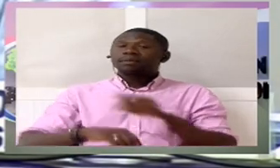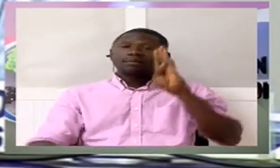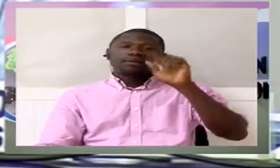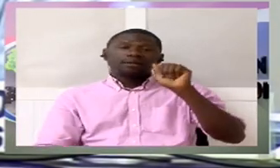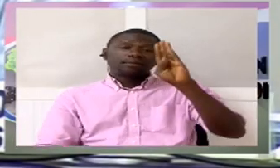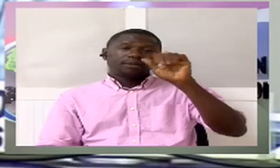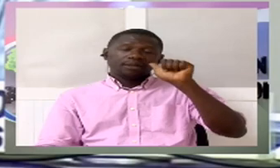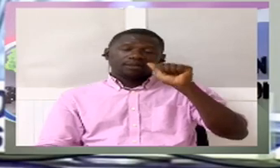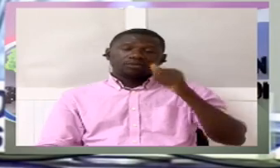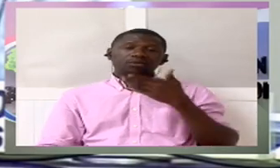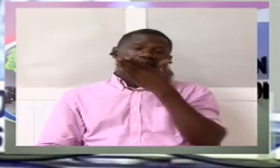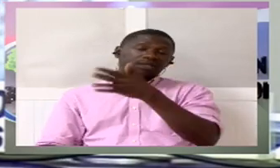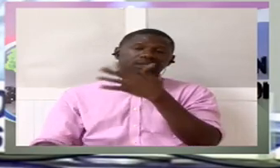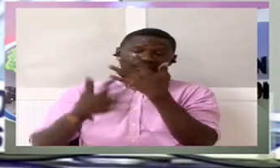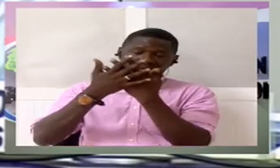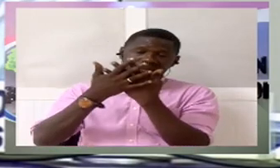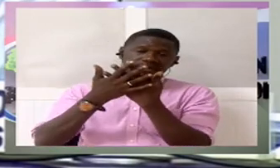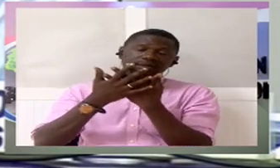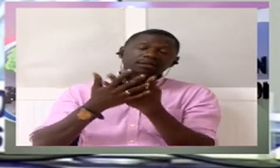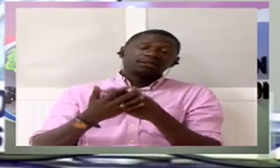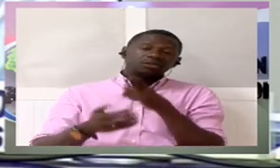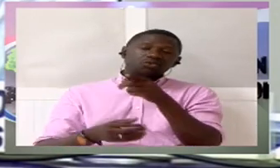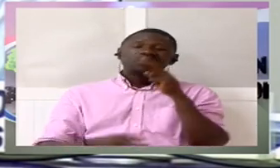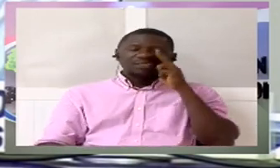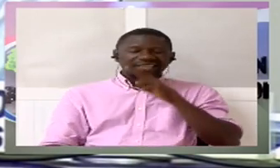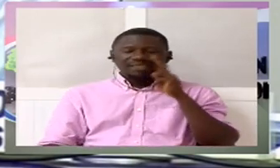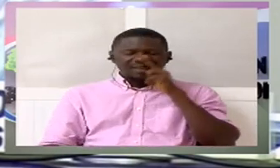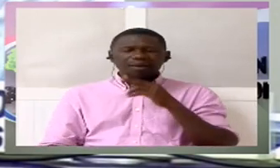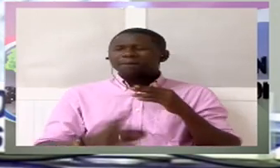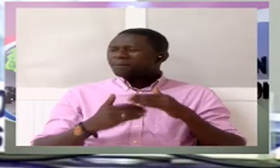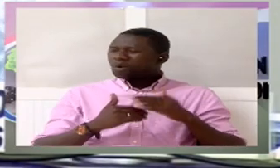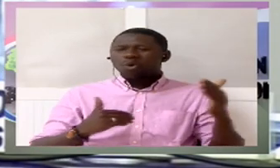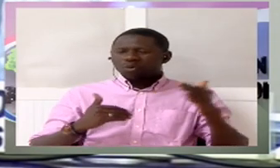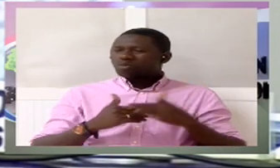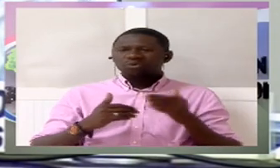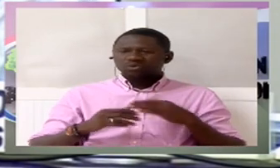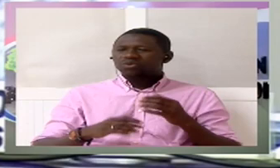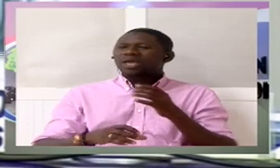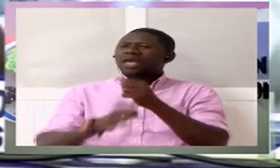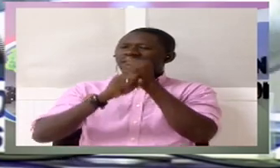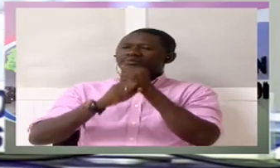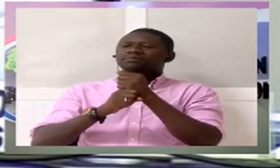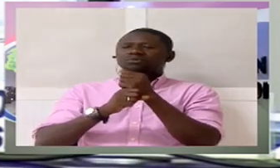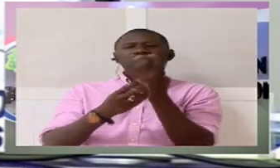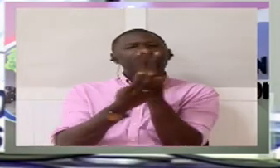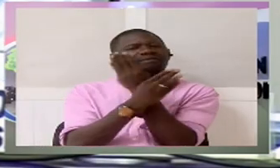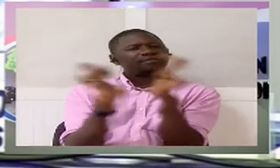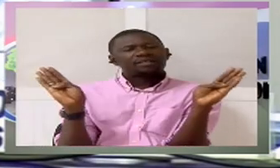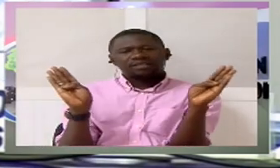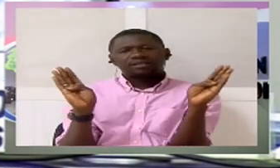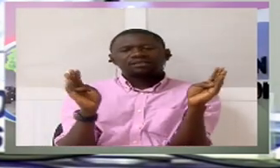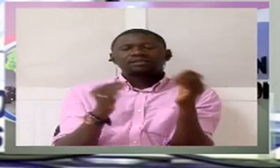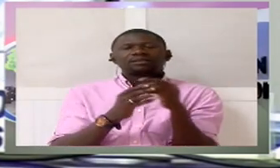prison, you tried as much as possible to help get him out. Nata tenteng